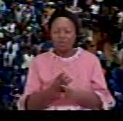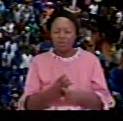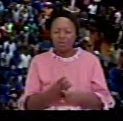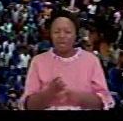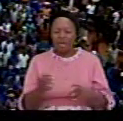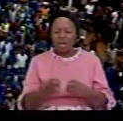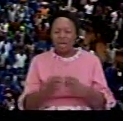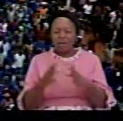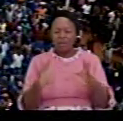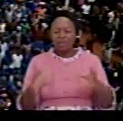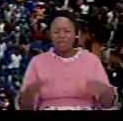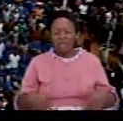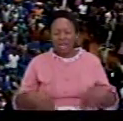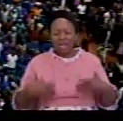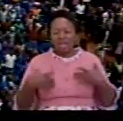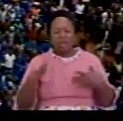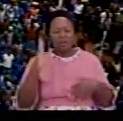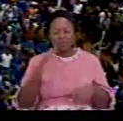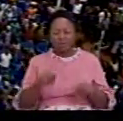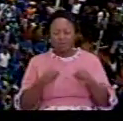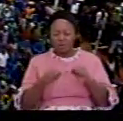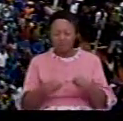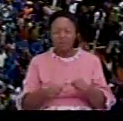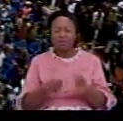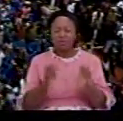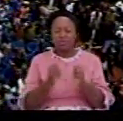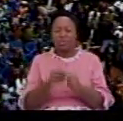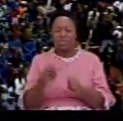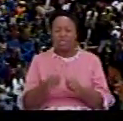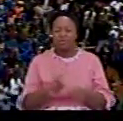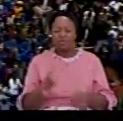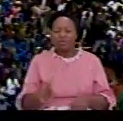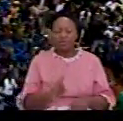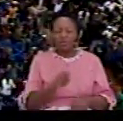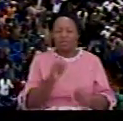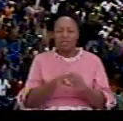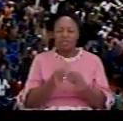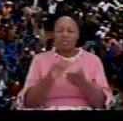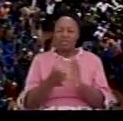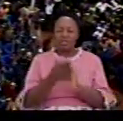abundant life will continue with everyone.